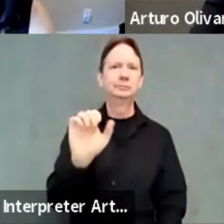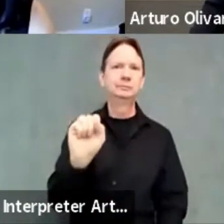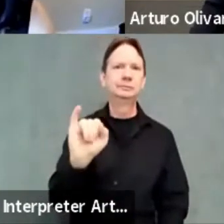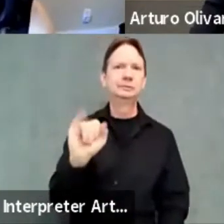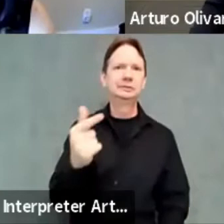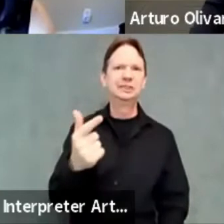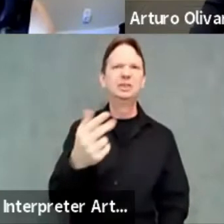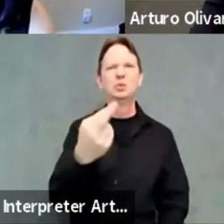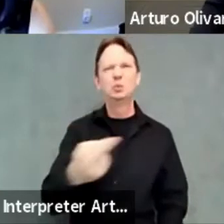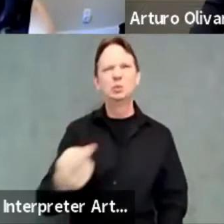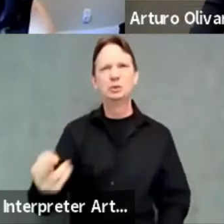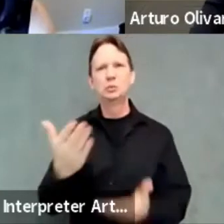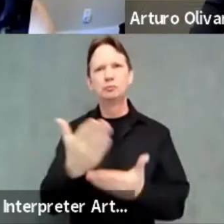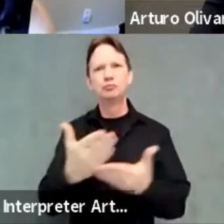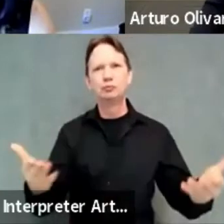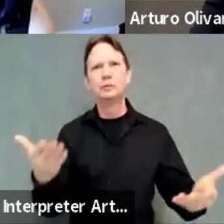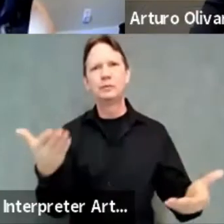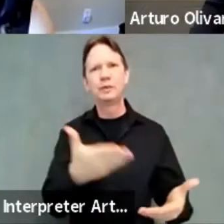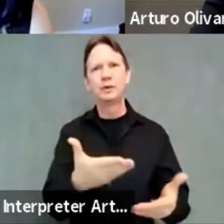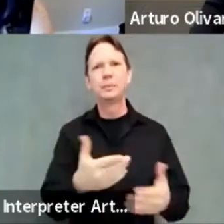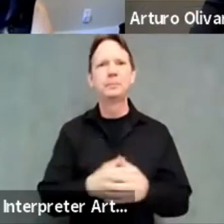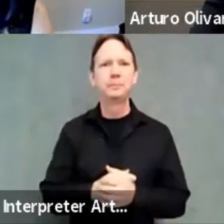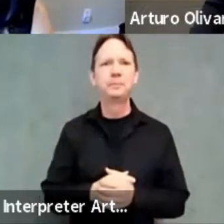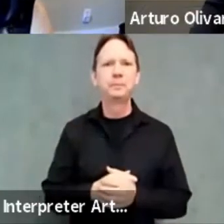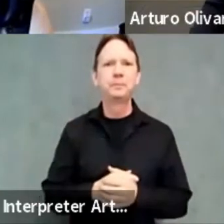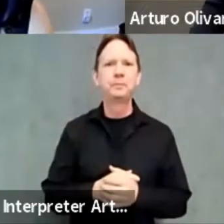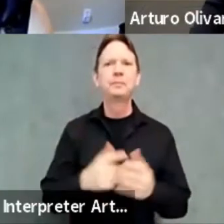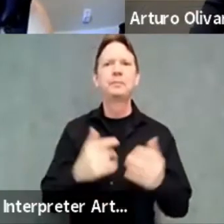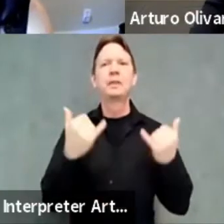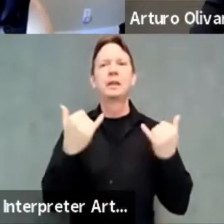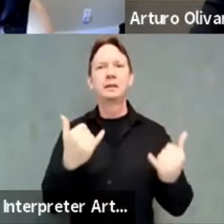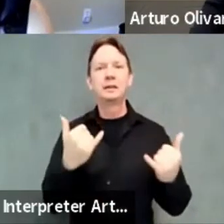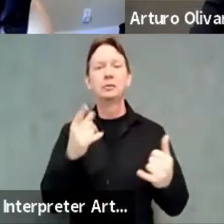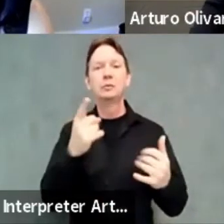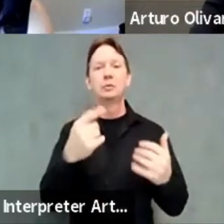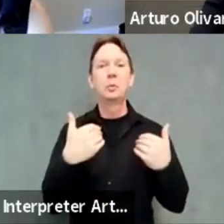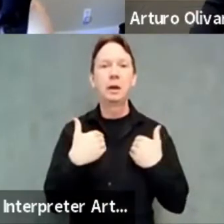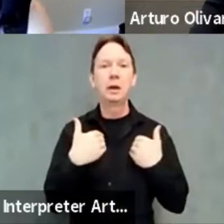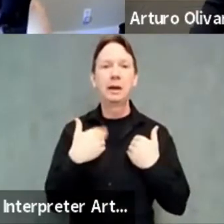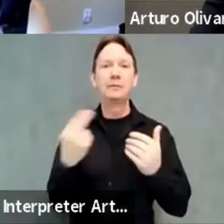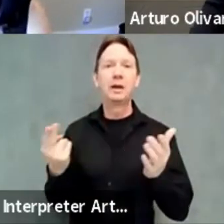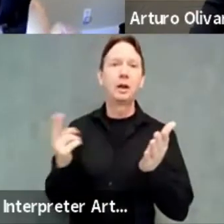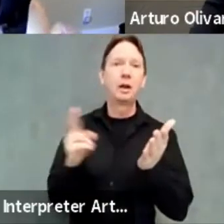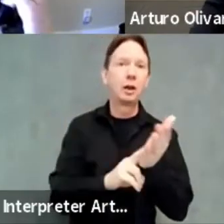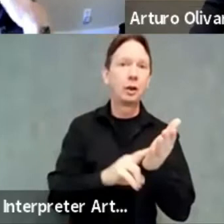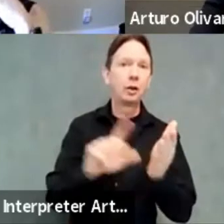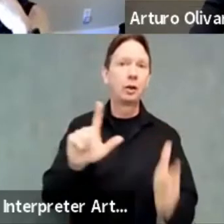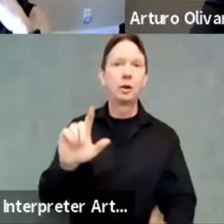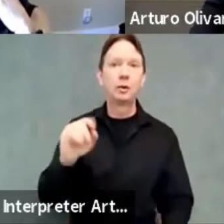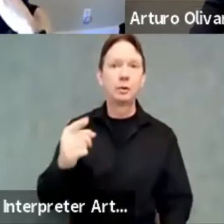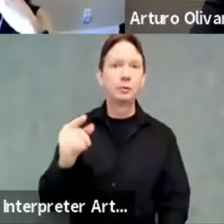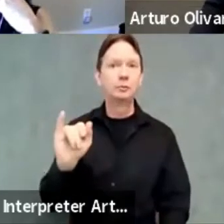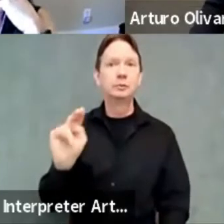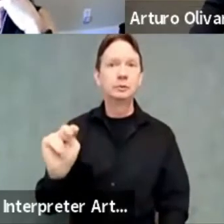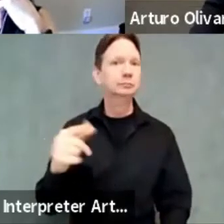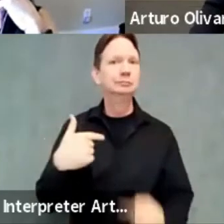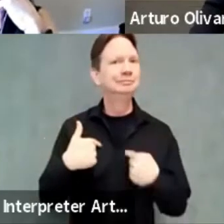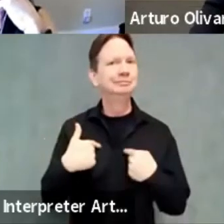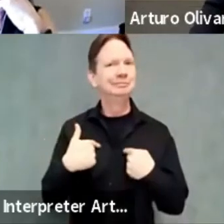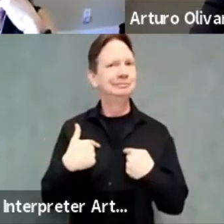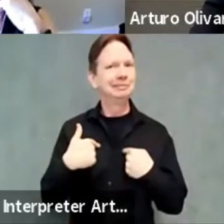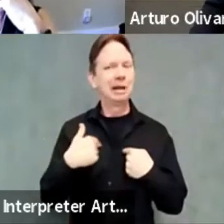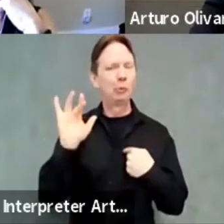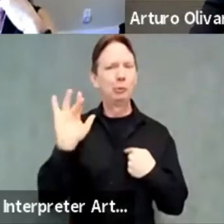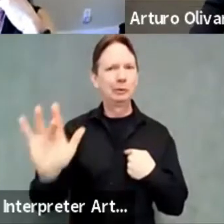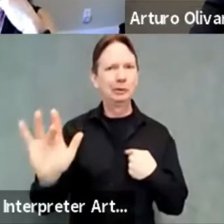of the screen, this login button, and I will not do it because I'm a staff member, you actually see radically different things I will see that you won't see what I see basically, but if